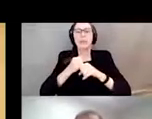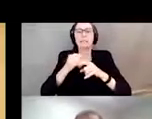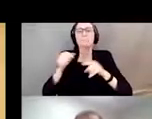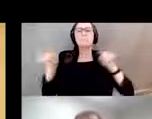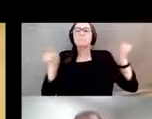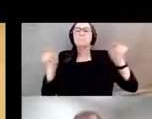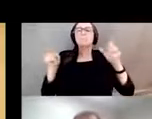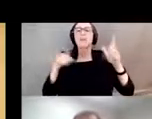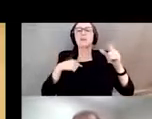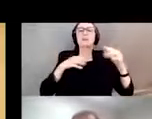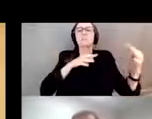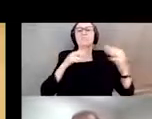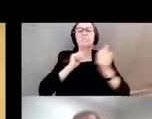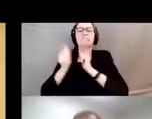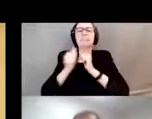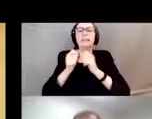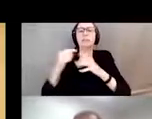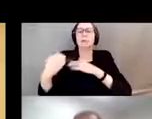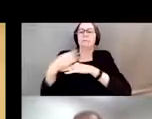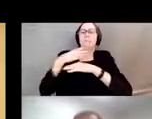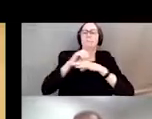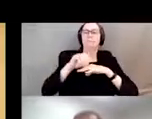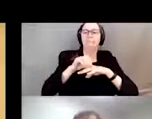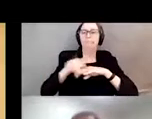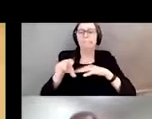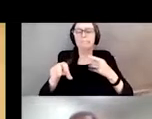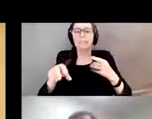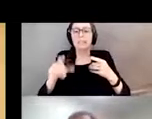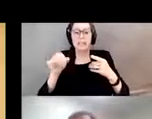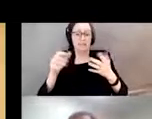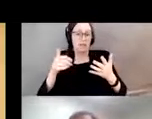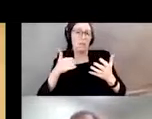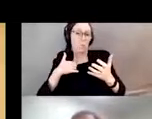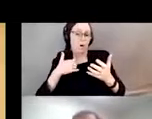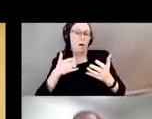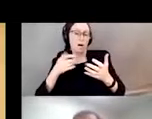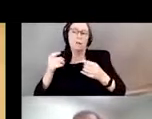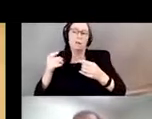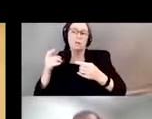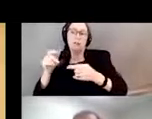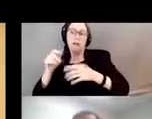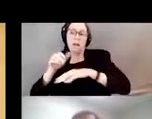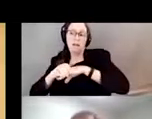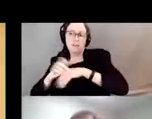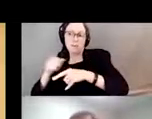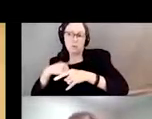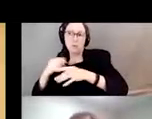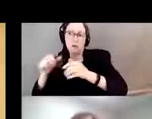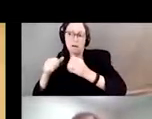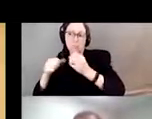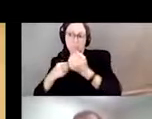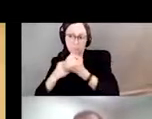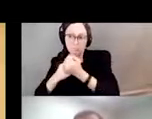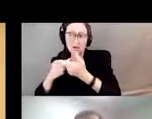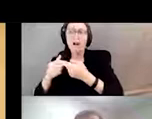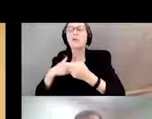influence. If Britain wants Afghanistan to be allied, Britain has to provide them with money or weapons. If Russia wants